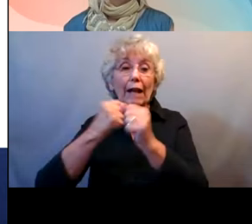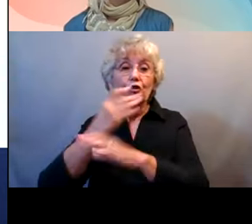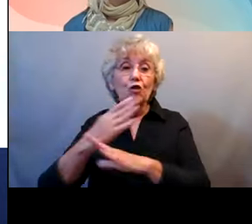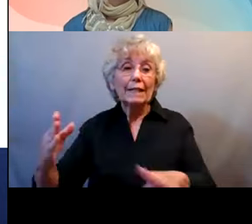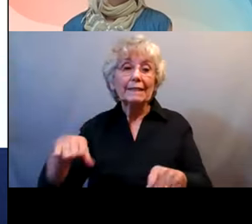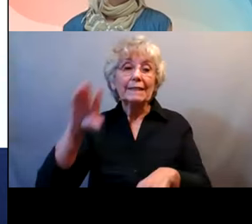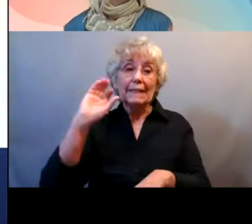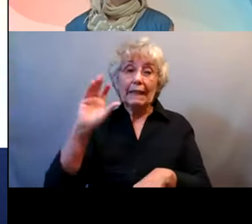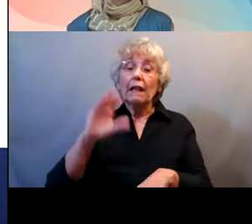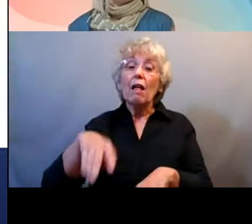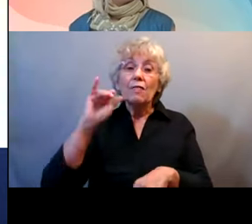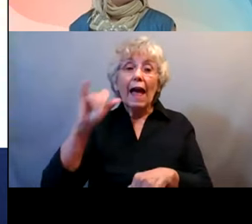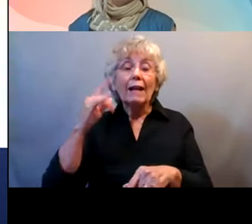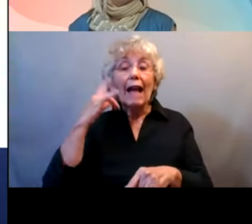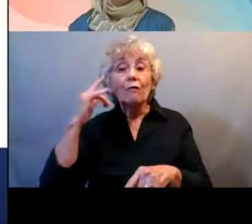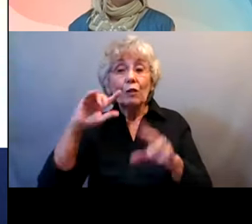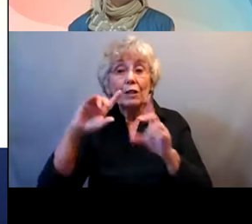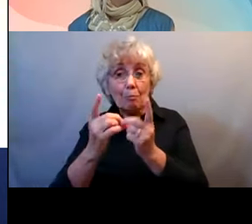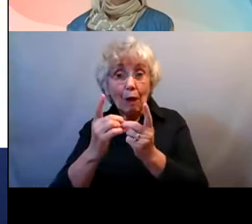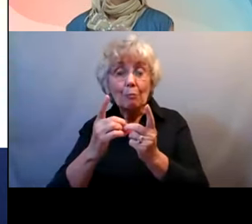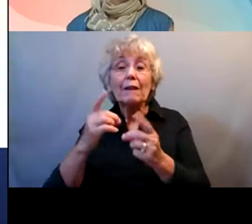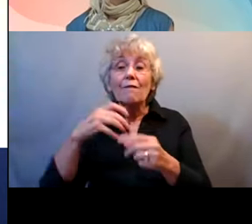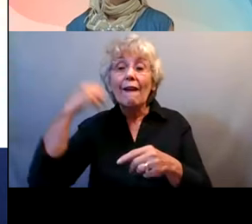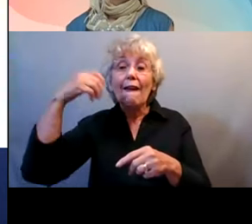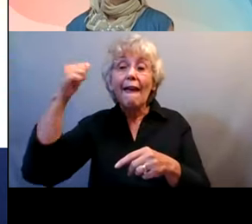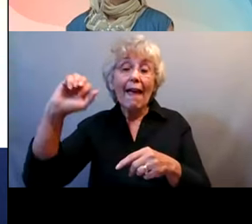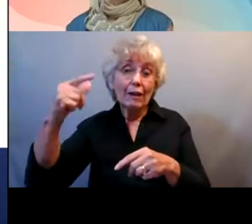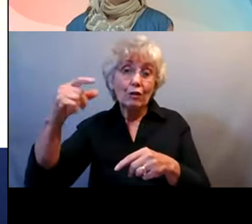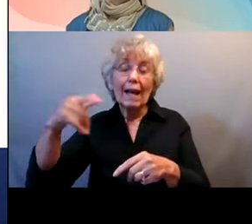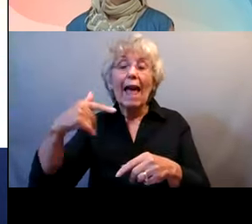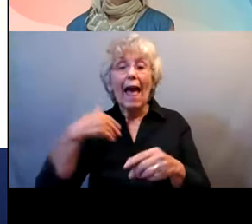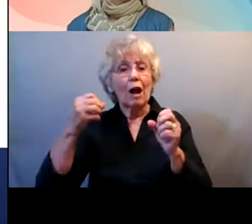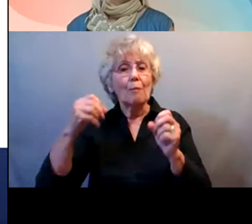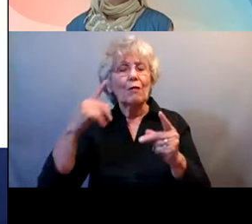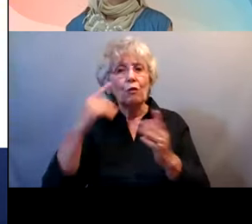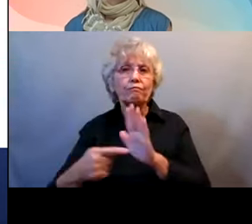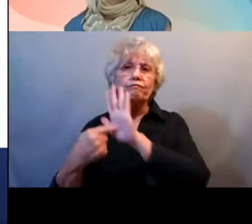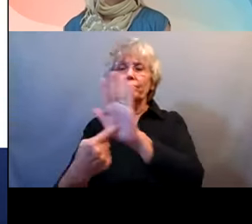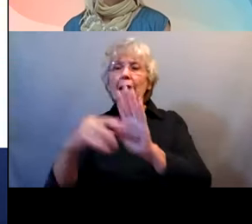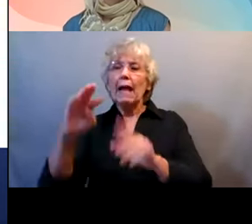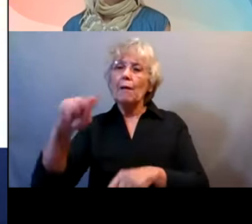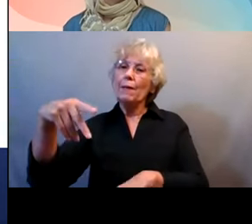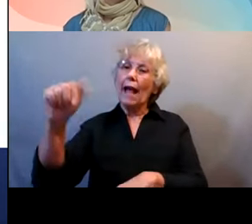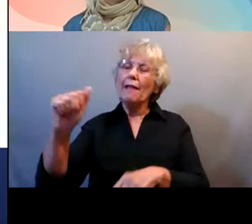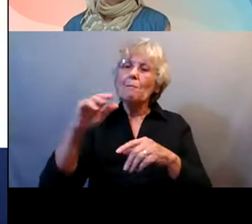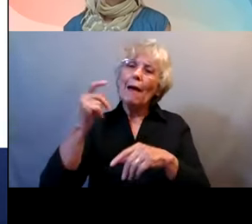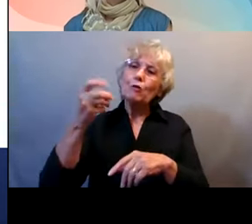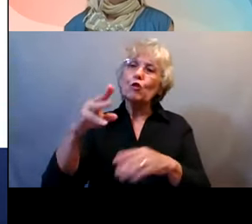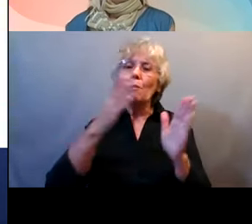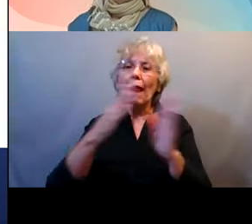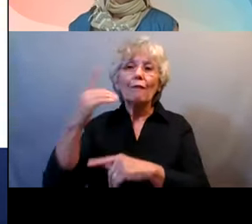the California Department of Aging did have an opportunity to present the master plan for aging at the California Workforce Development